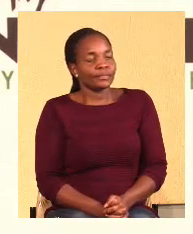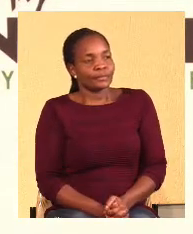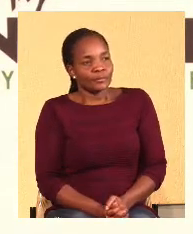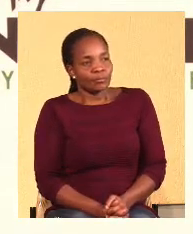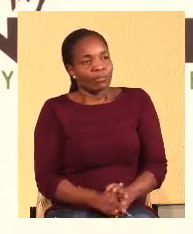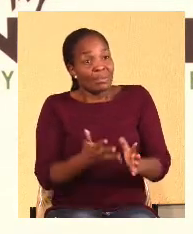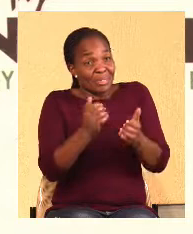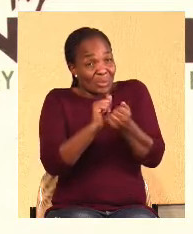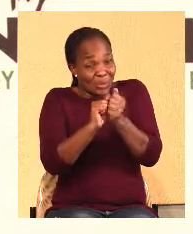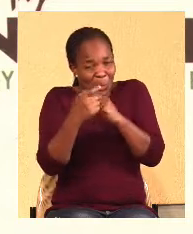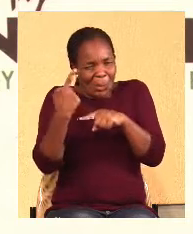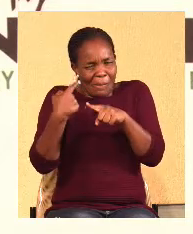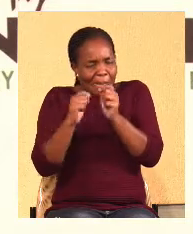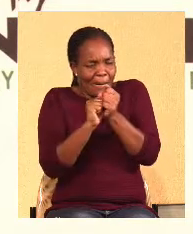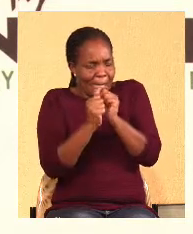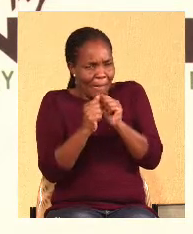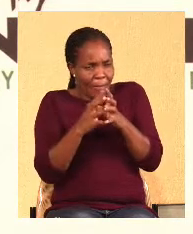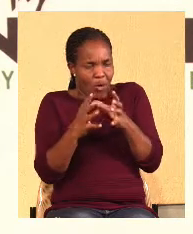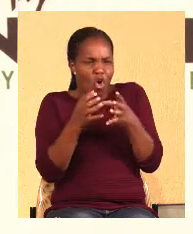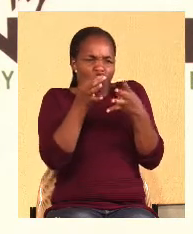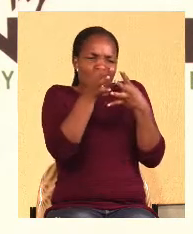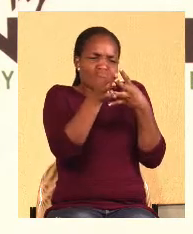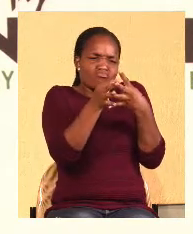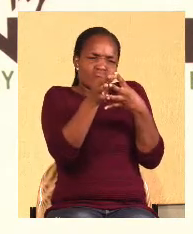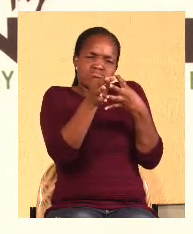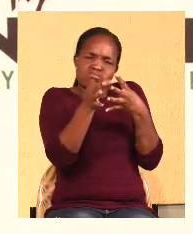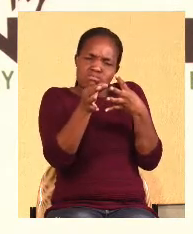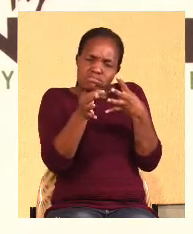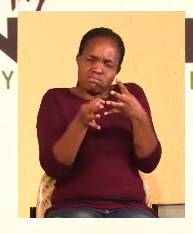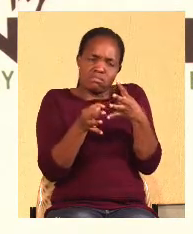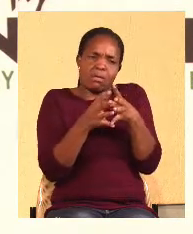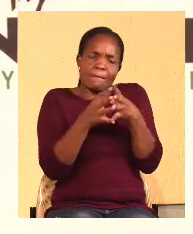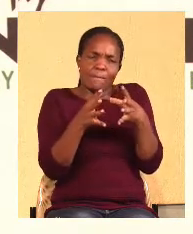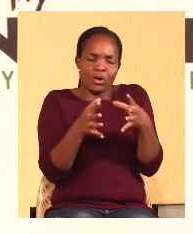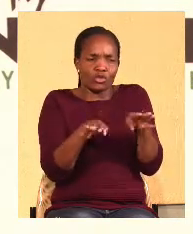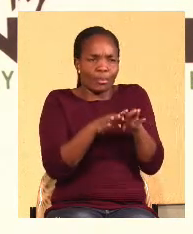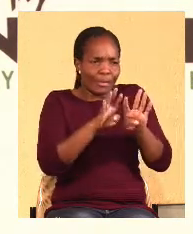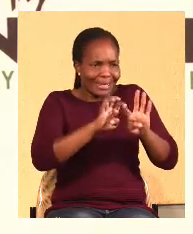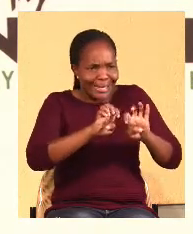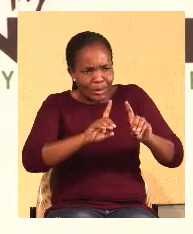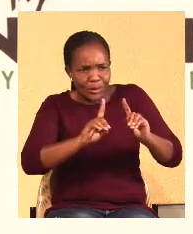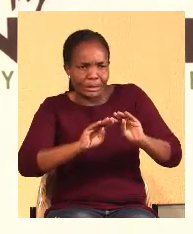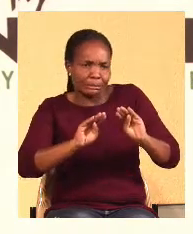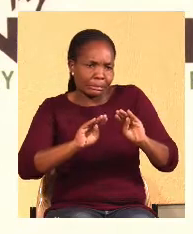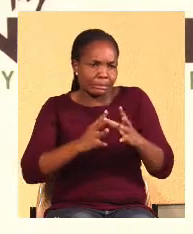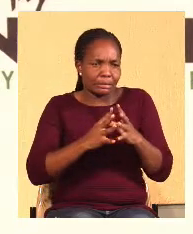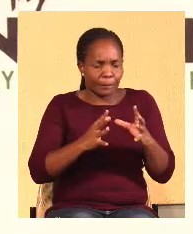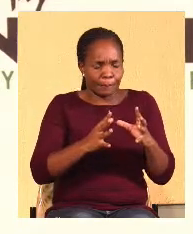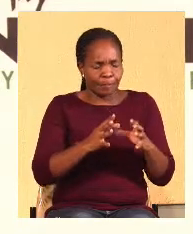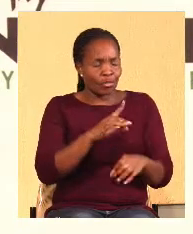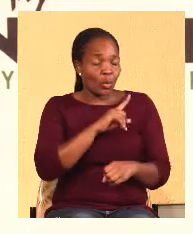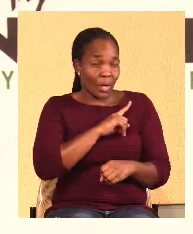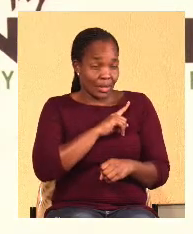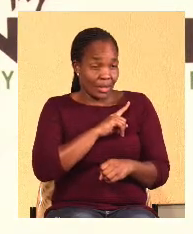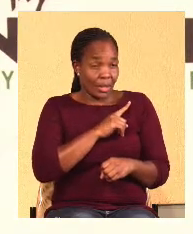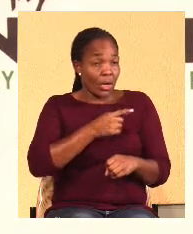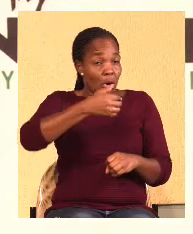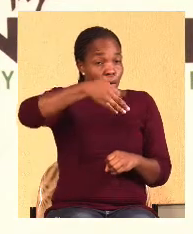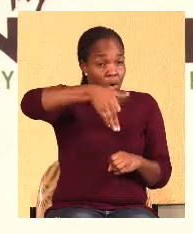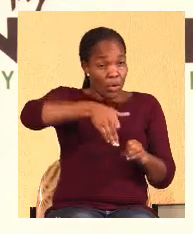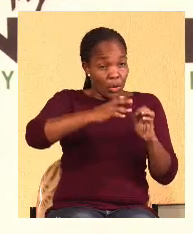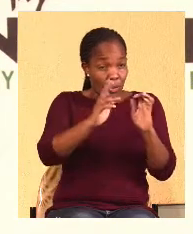by explaining, you know, via explanation and education, because we believe that for Namibians to be able